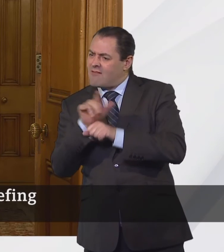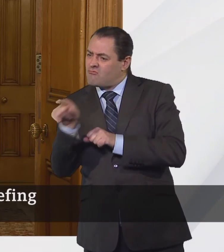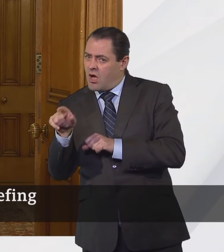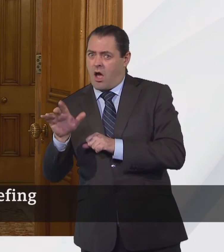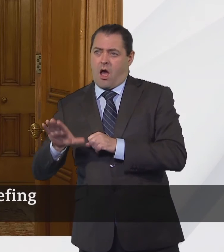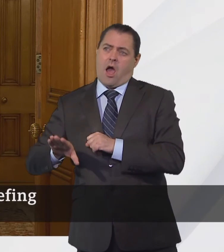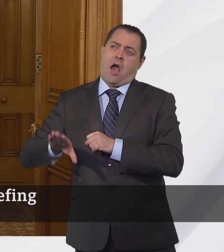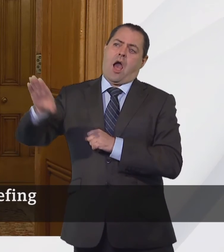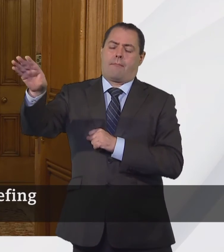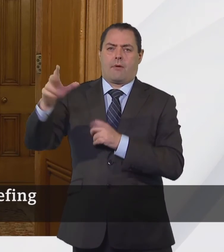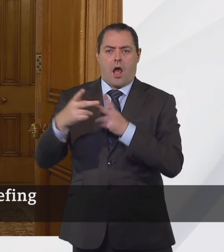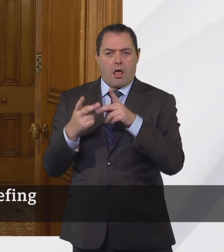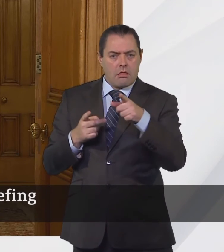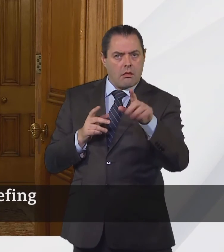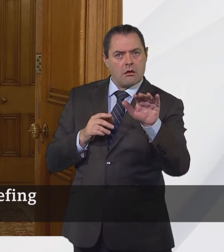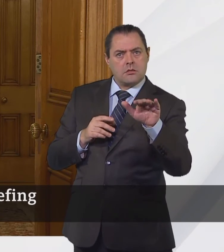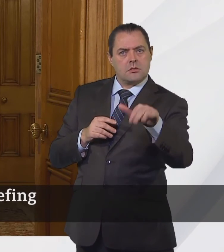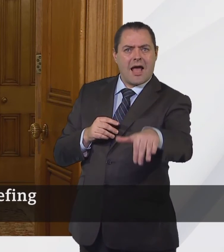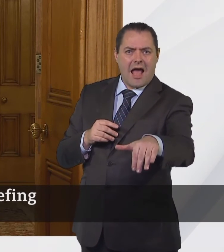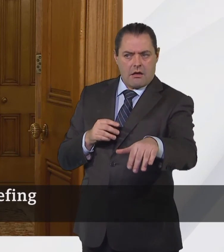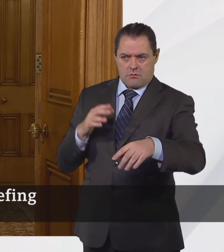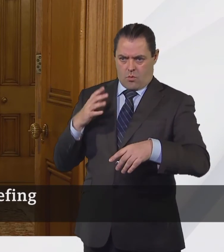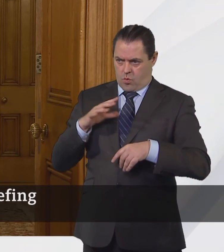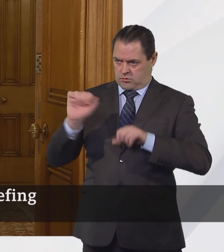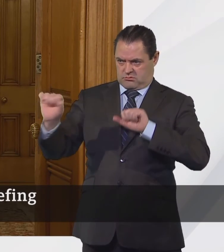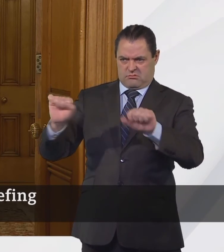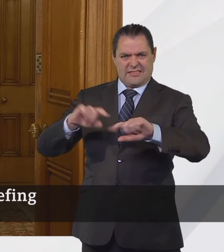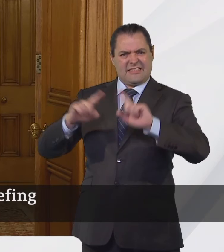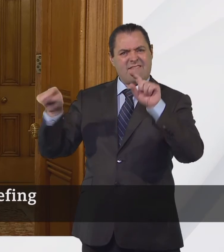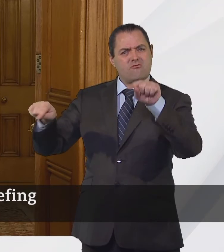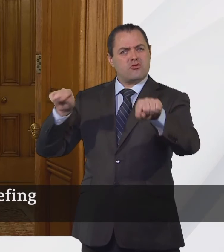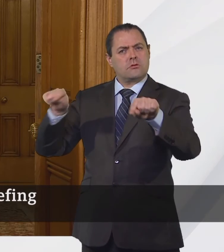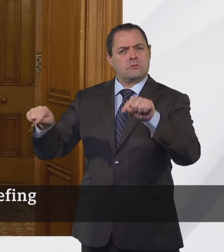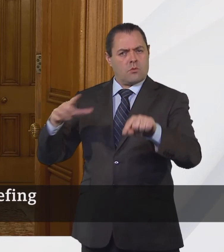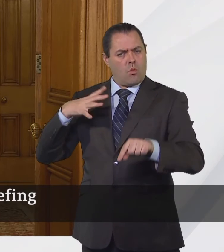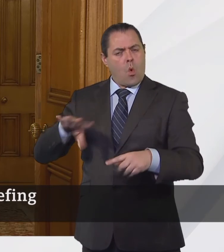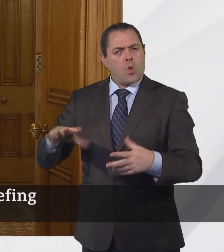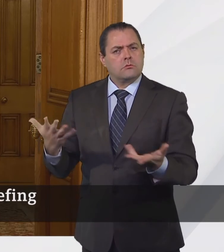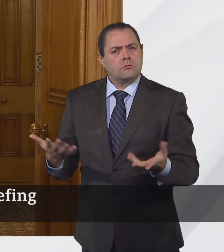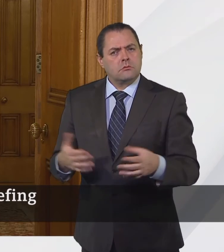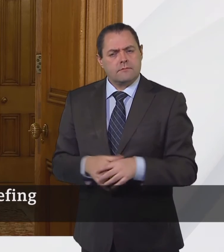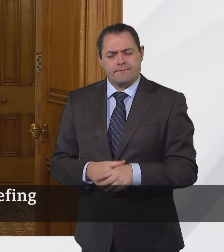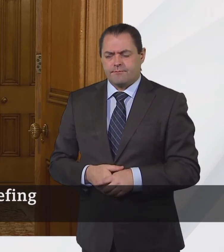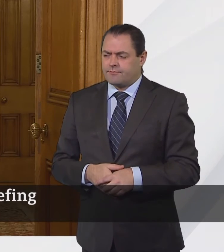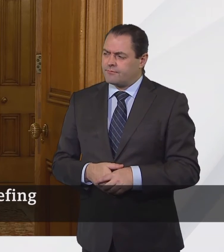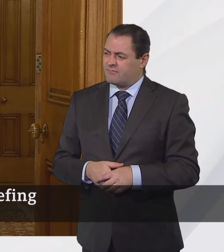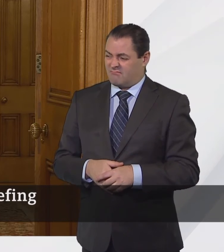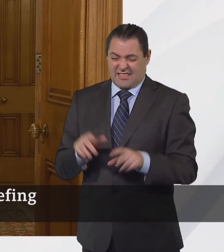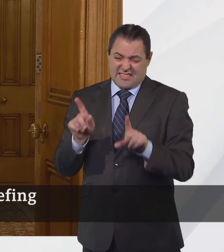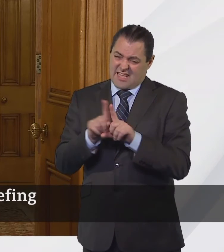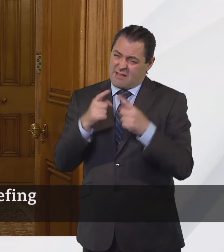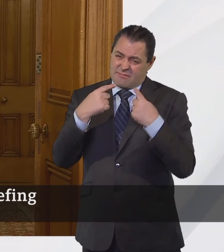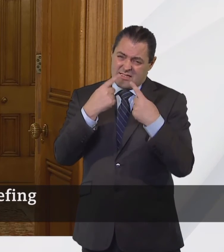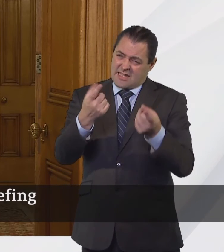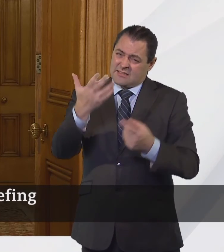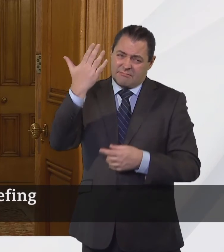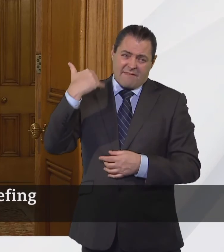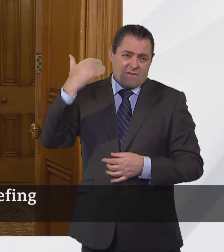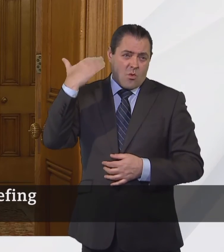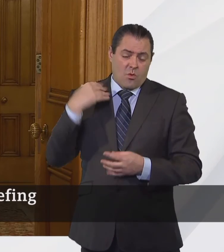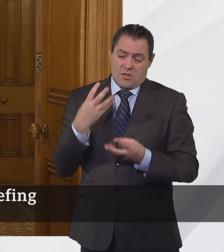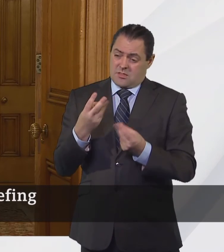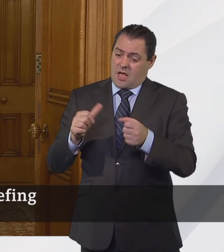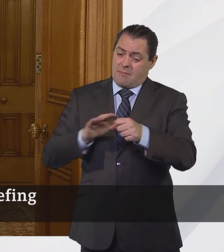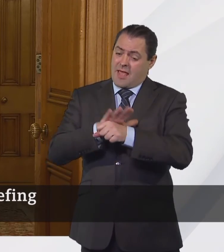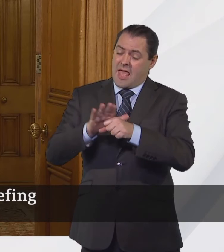the UK and others, you want to go for a tiered approach. And again, I repeat the message I've given for those parts of the country